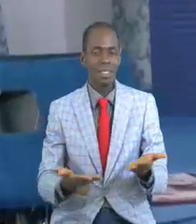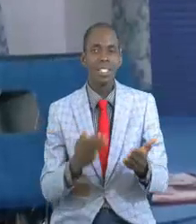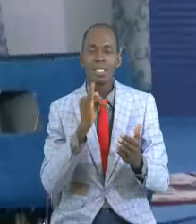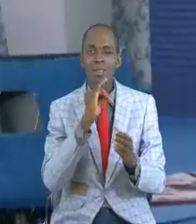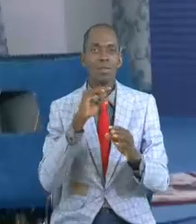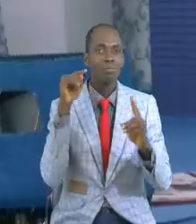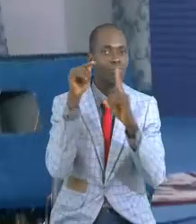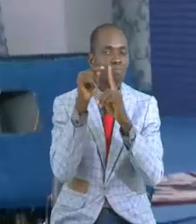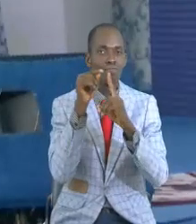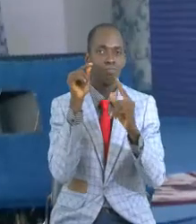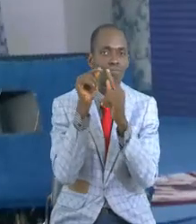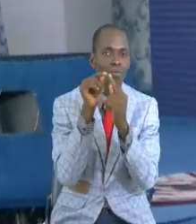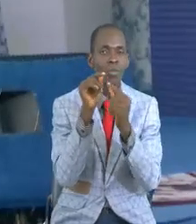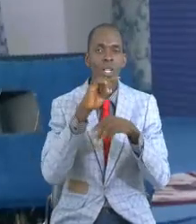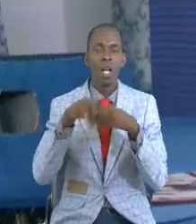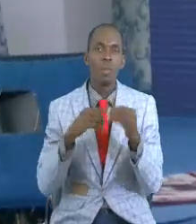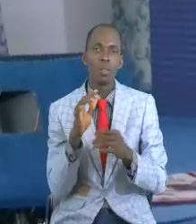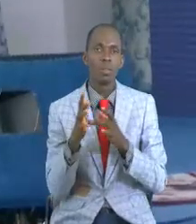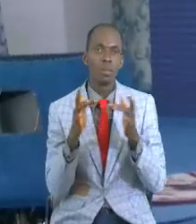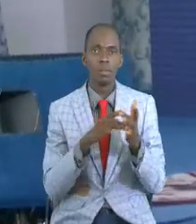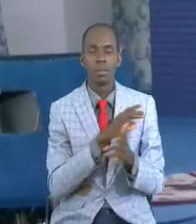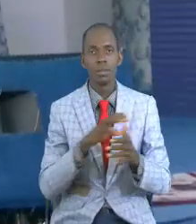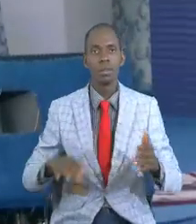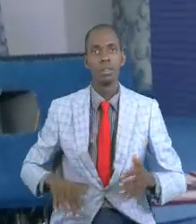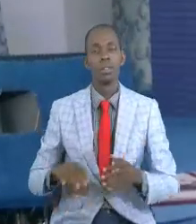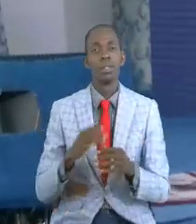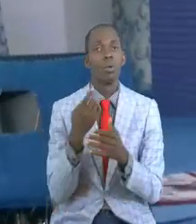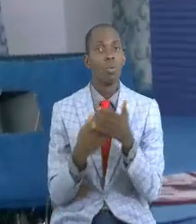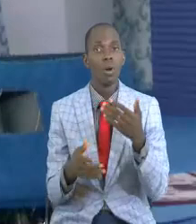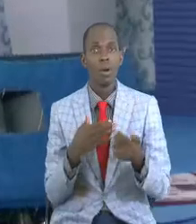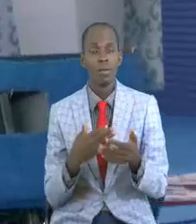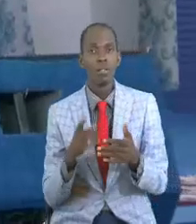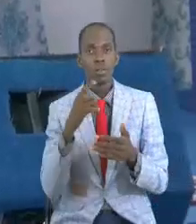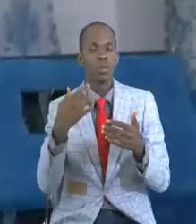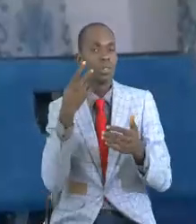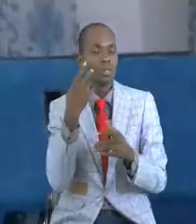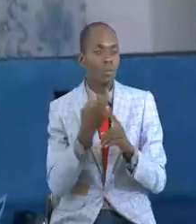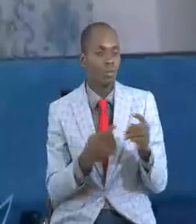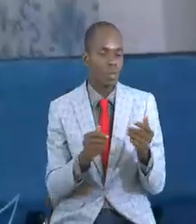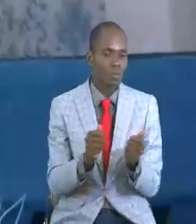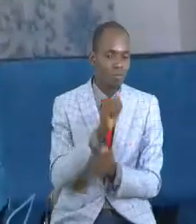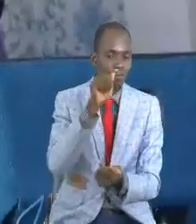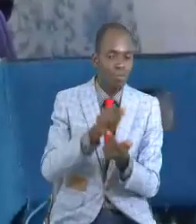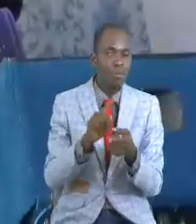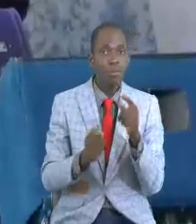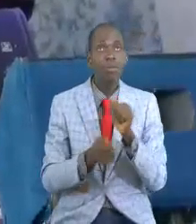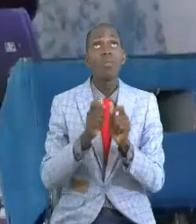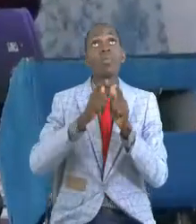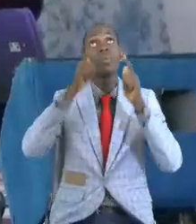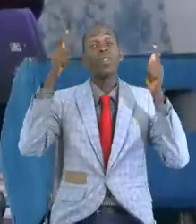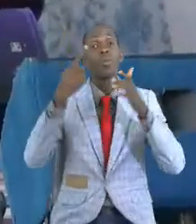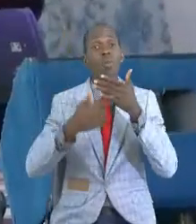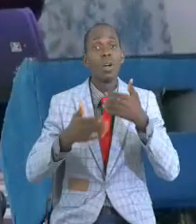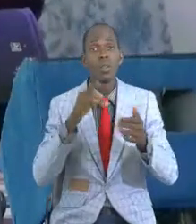you have in the kingdom, from the little, from the least to the greatest, whatever you have in the